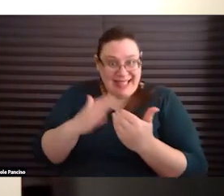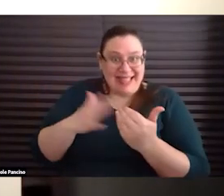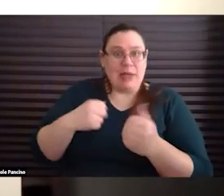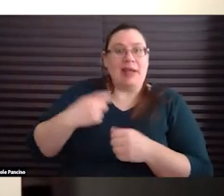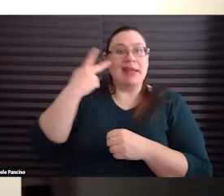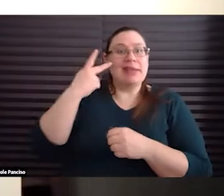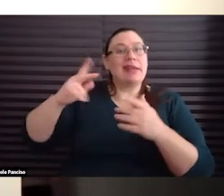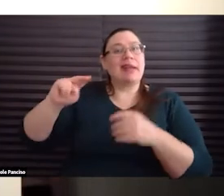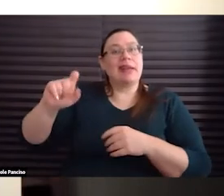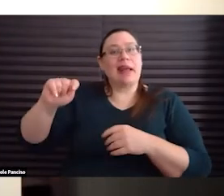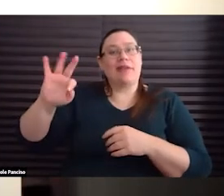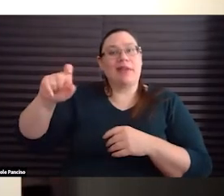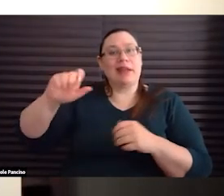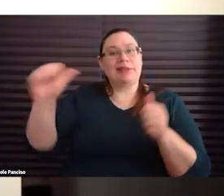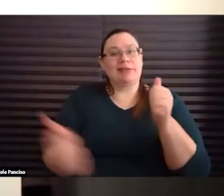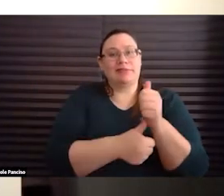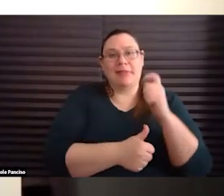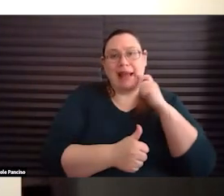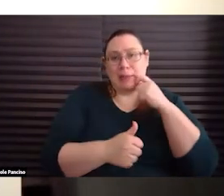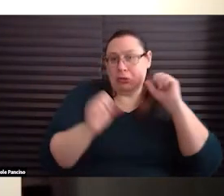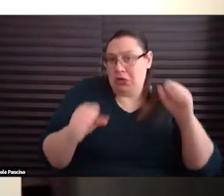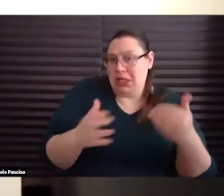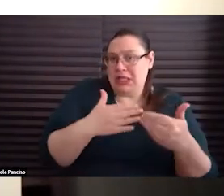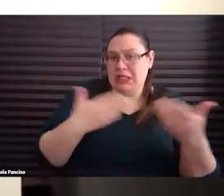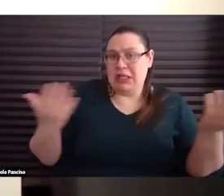part of Apple. It's not